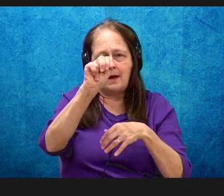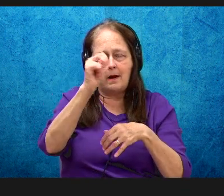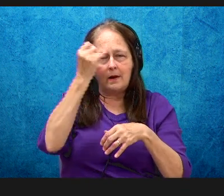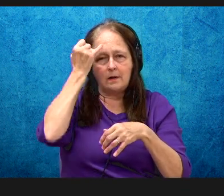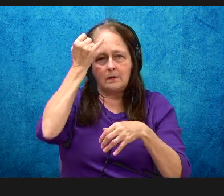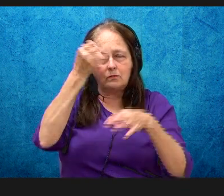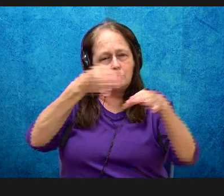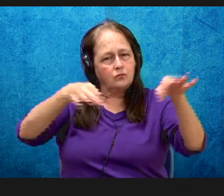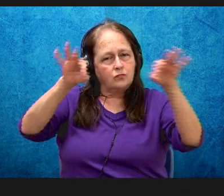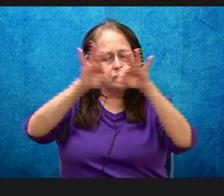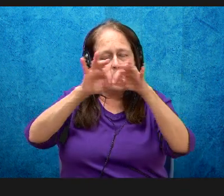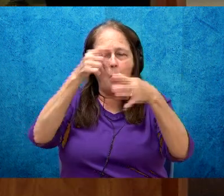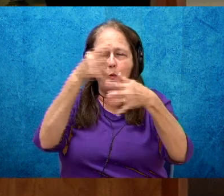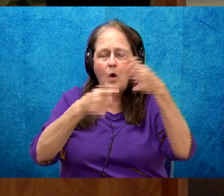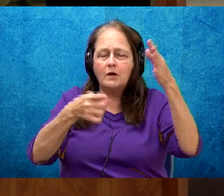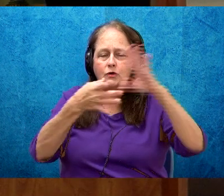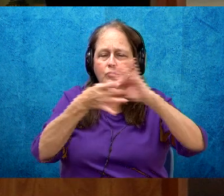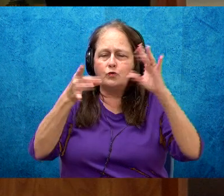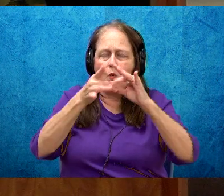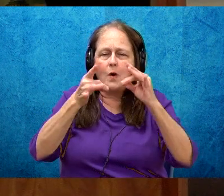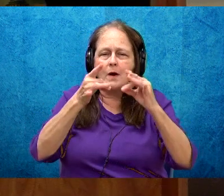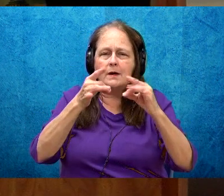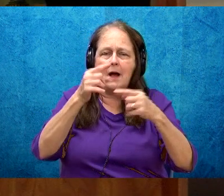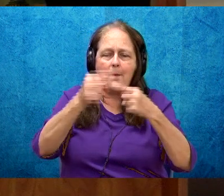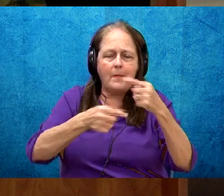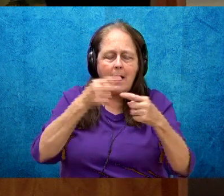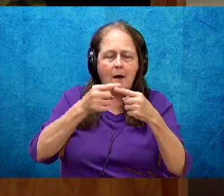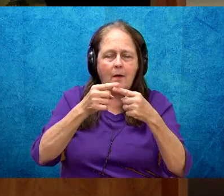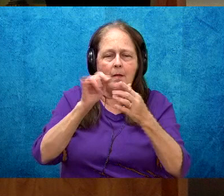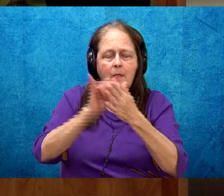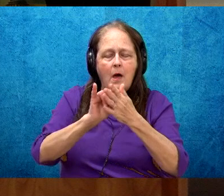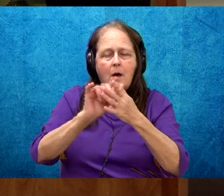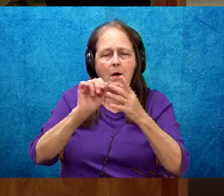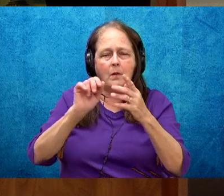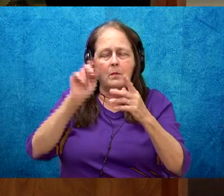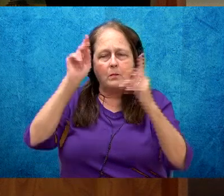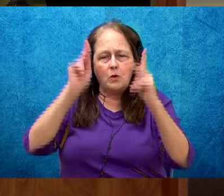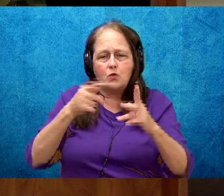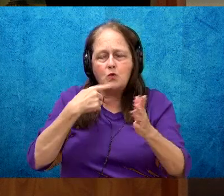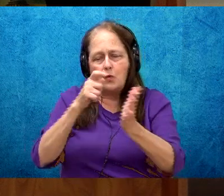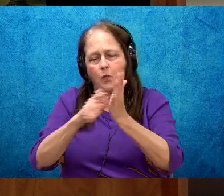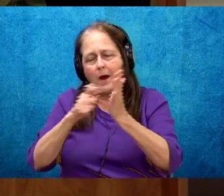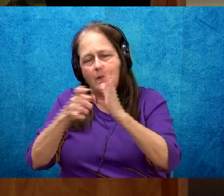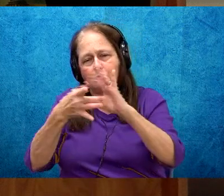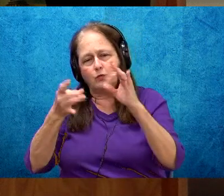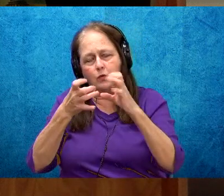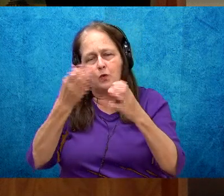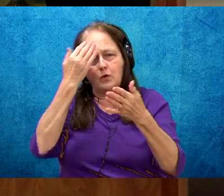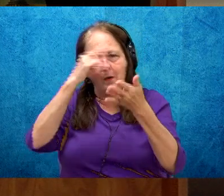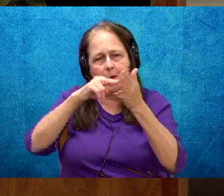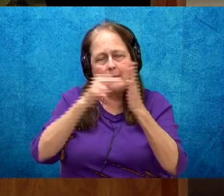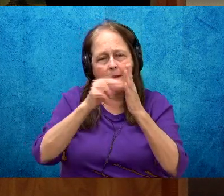idea is what the story is mostly about. It's what the author wants you to know. Now,